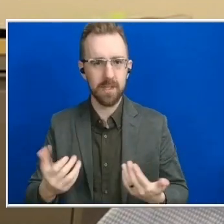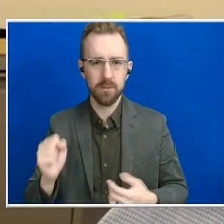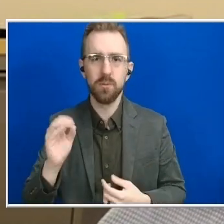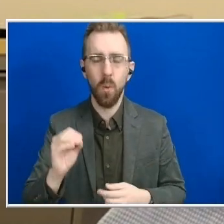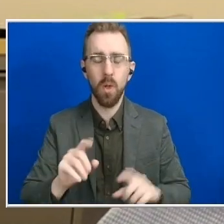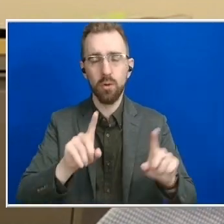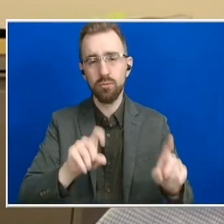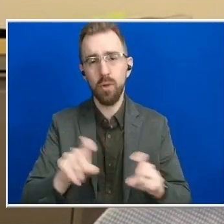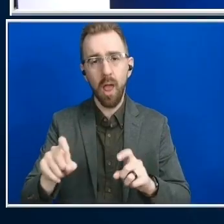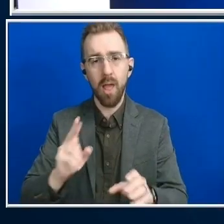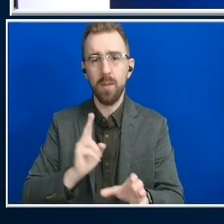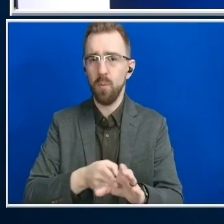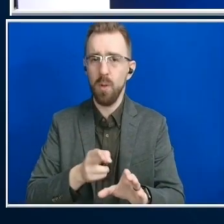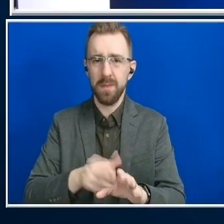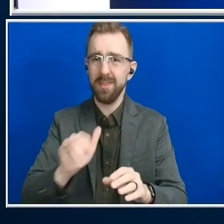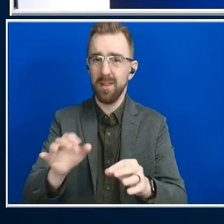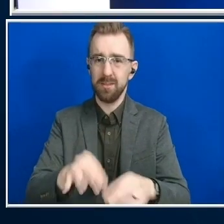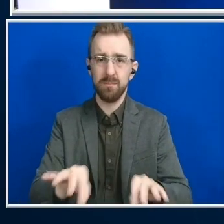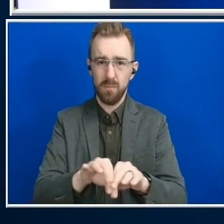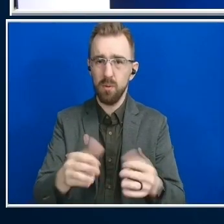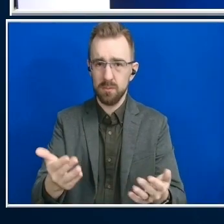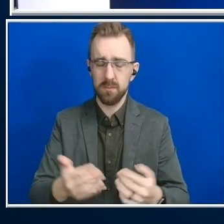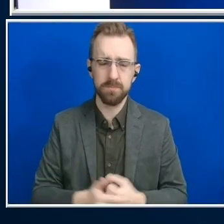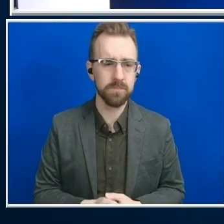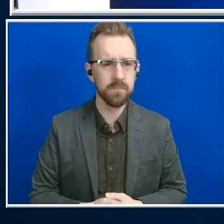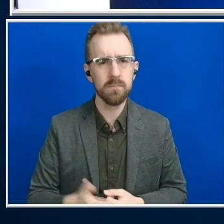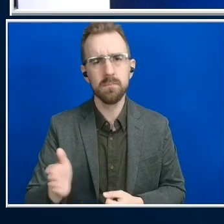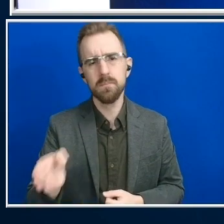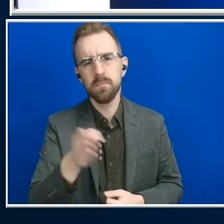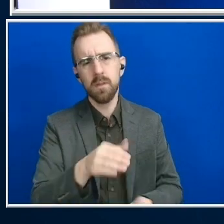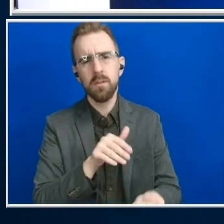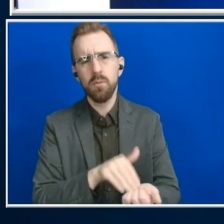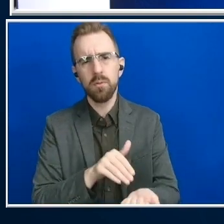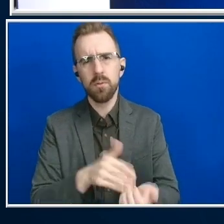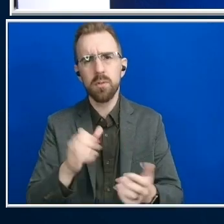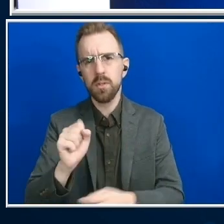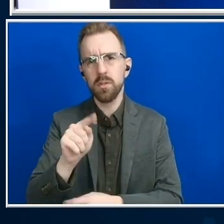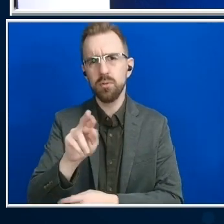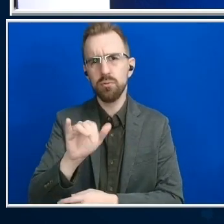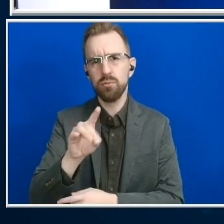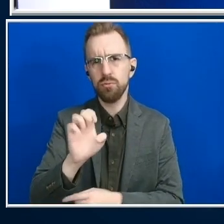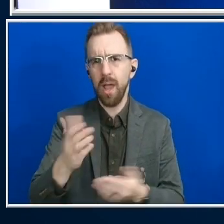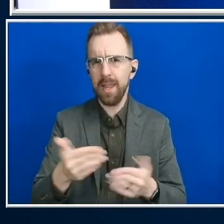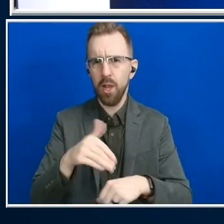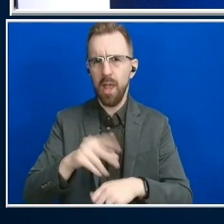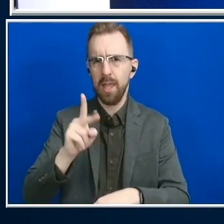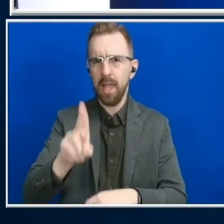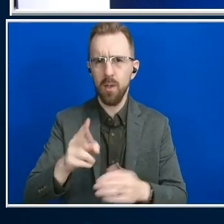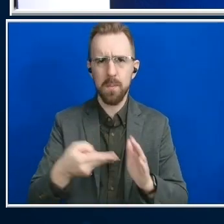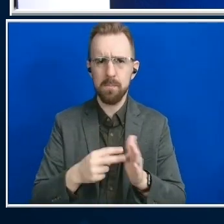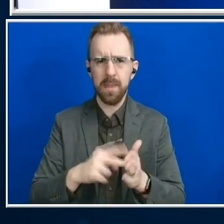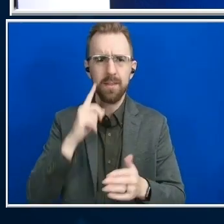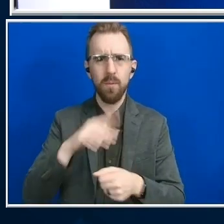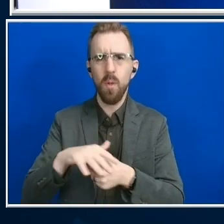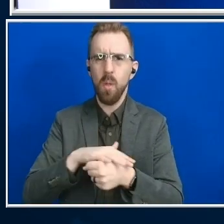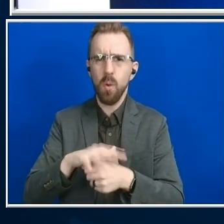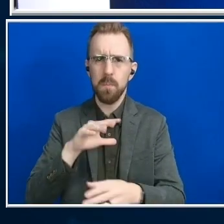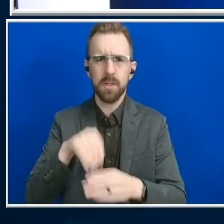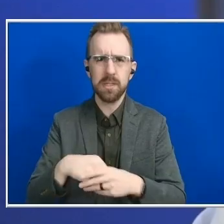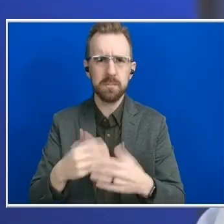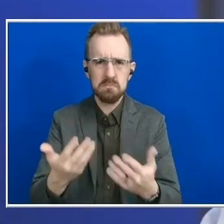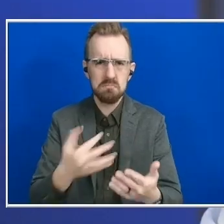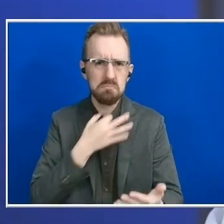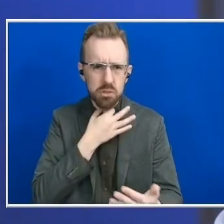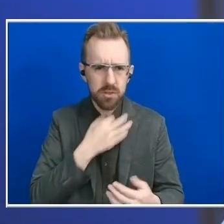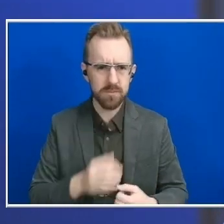is critical. Dr. Ebersol, what is having STRIDE here at KU? What does that mean for local participants? To be